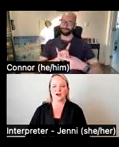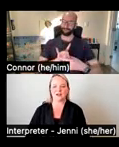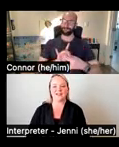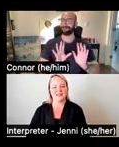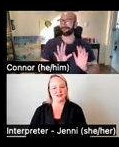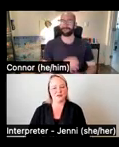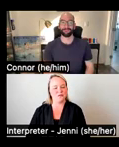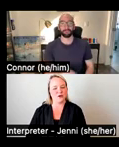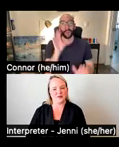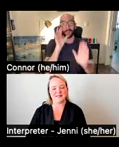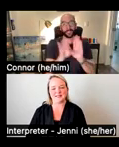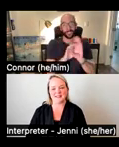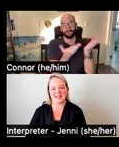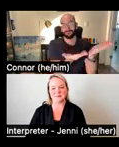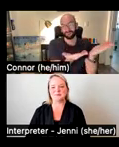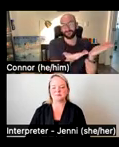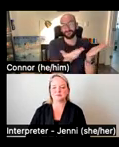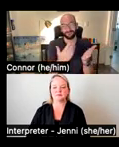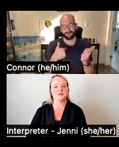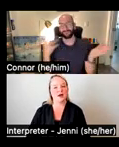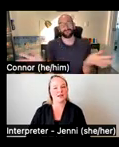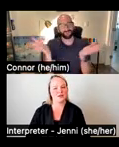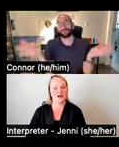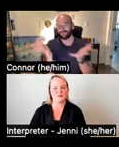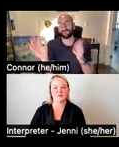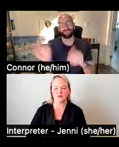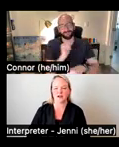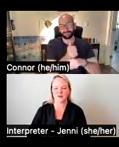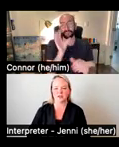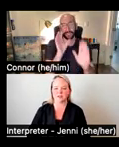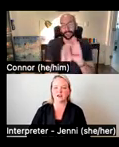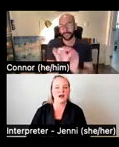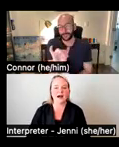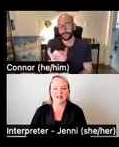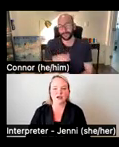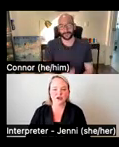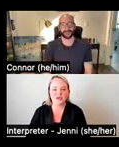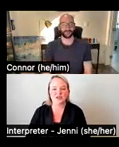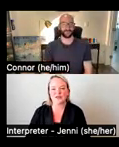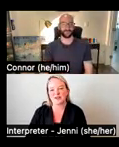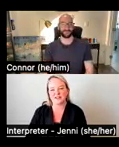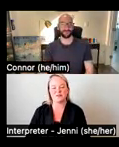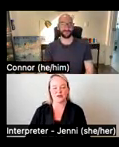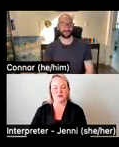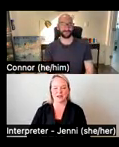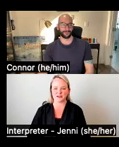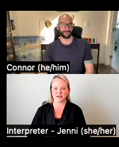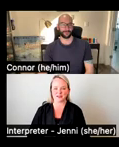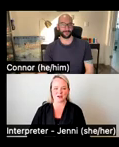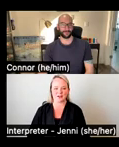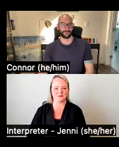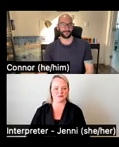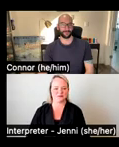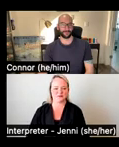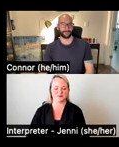you are, put a face to the name. So I do have my profile picture there. I encourage everybody to put their picture there